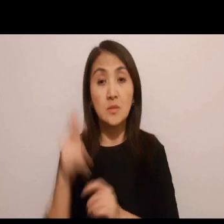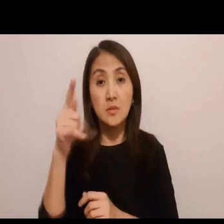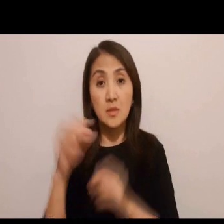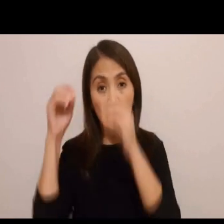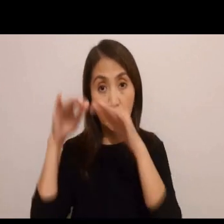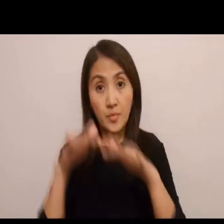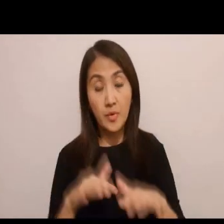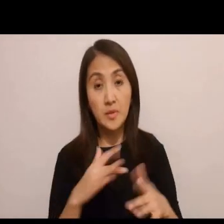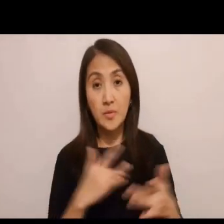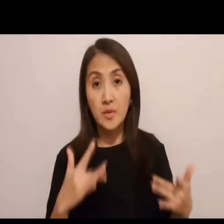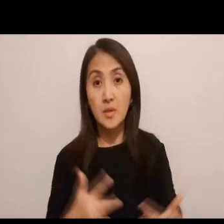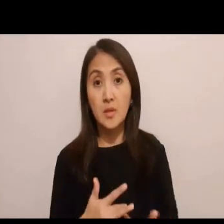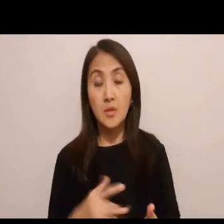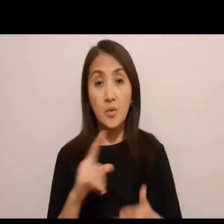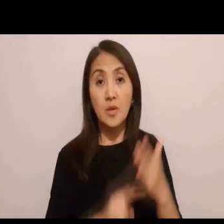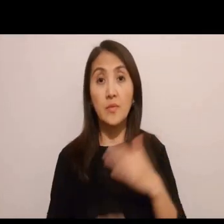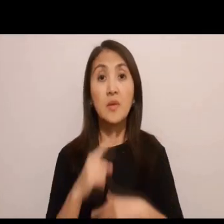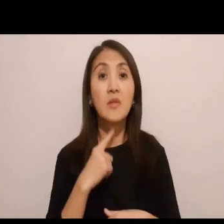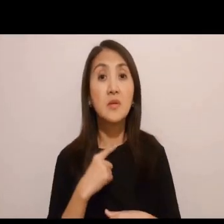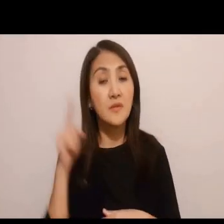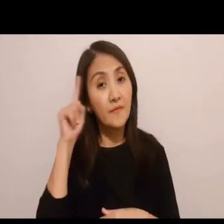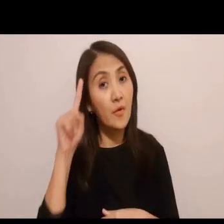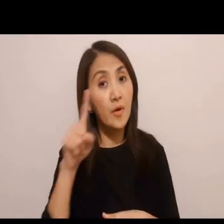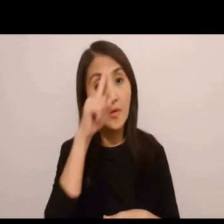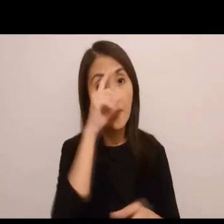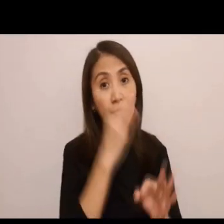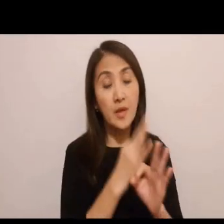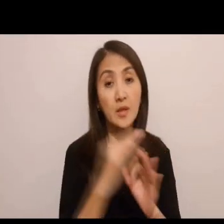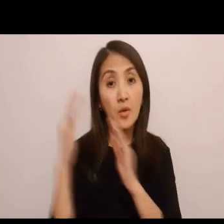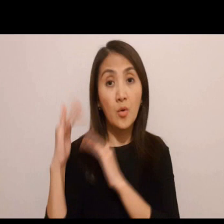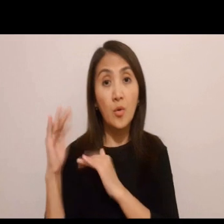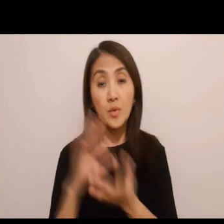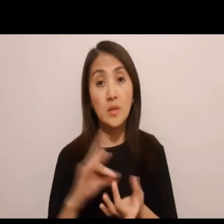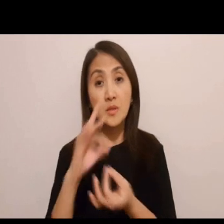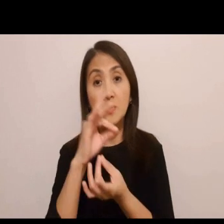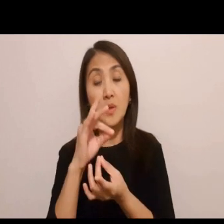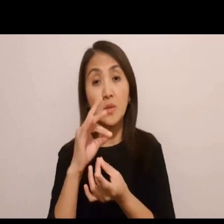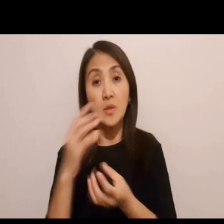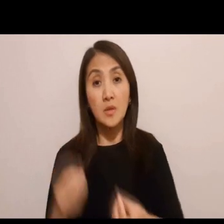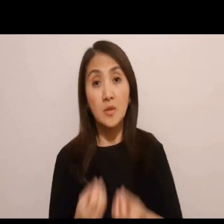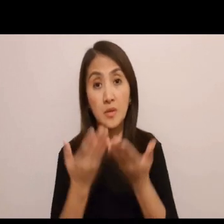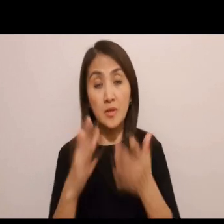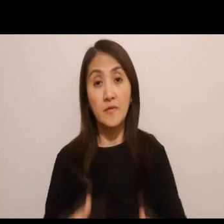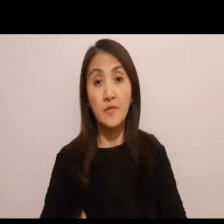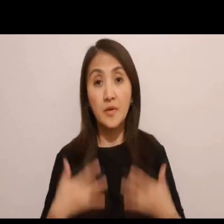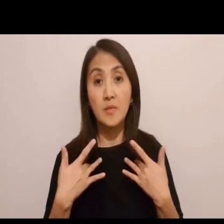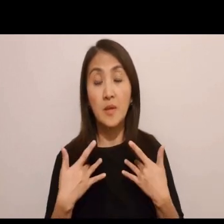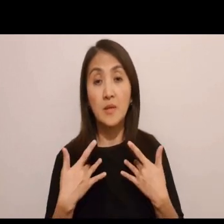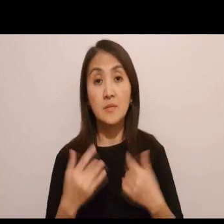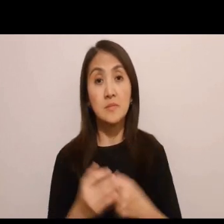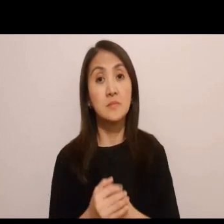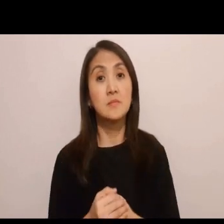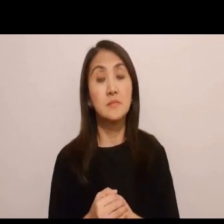Through Jesus, God pours into our hearts what we thirst for, faith, hope, and the Spirit, the